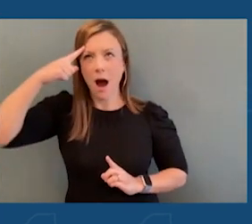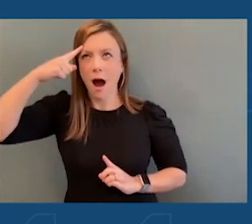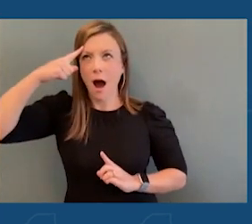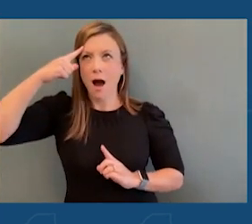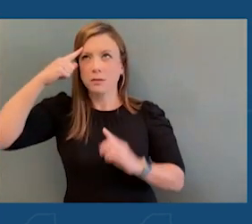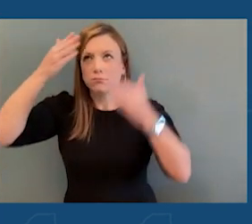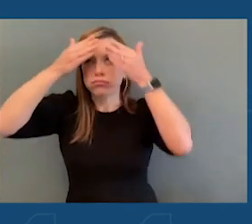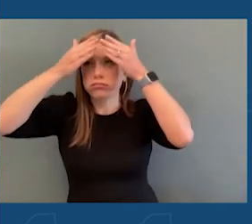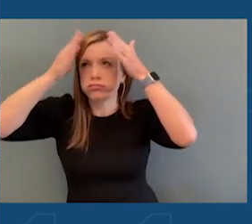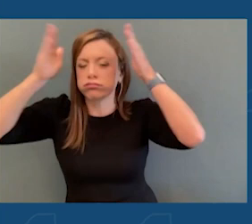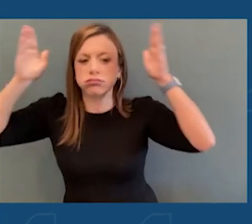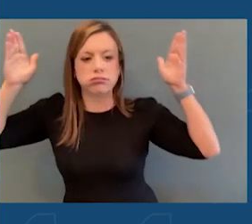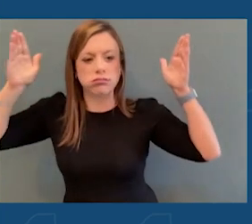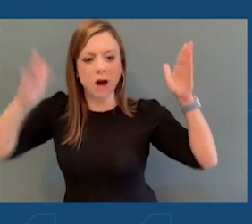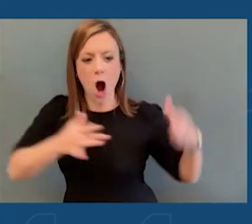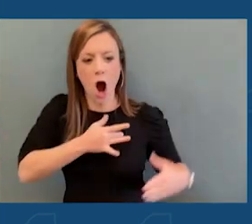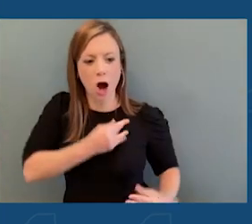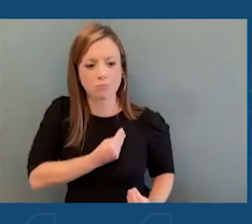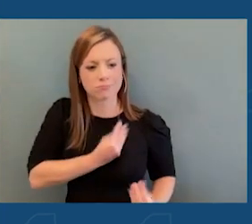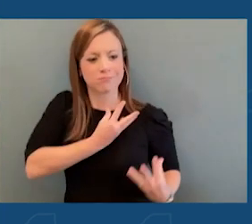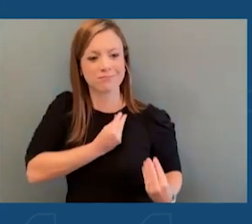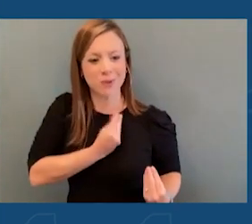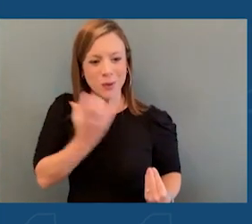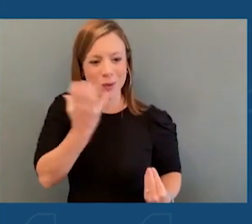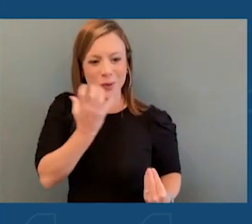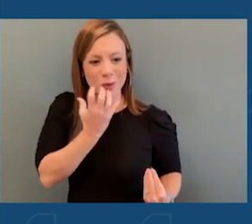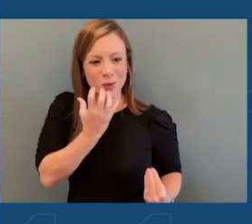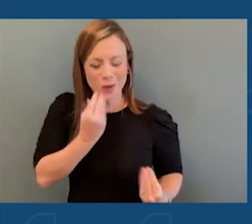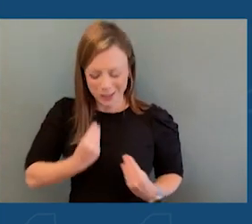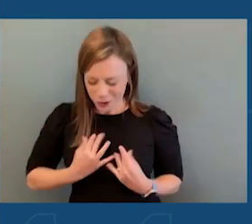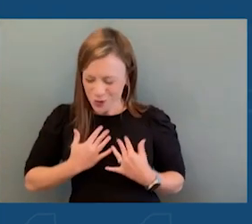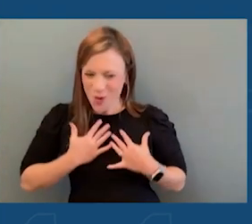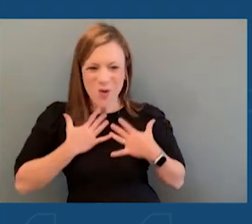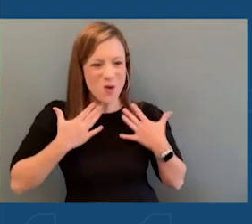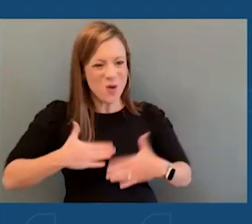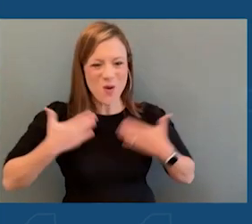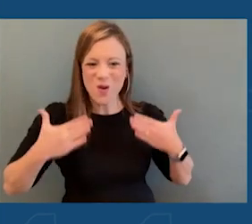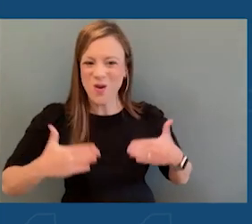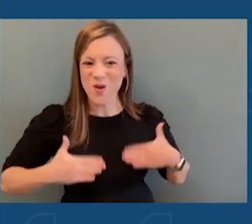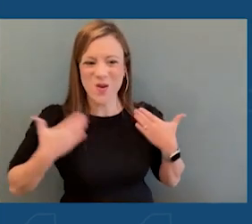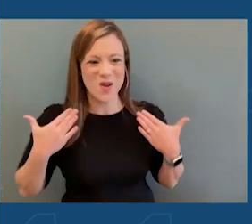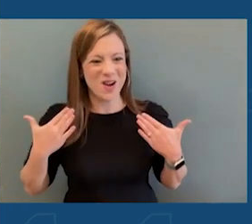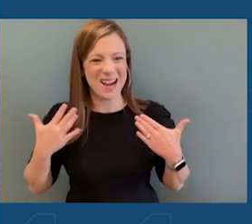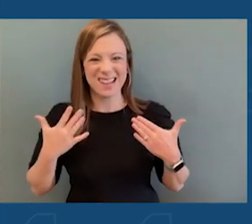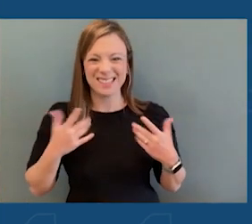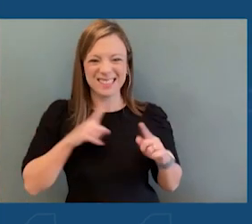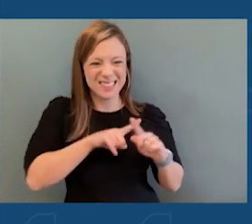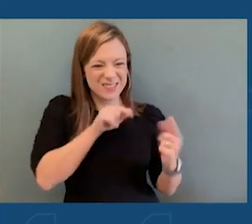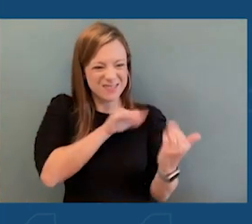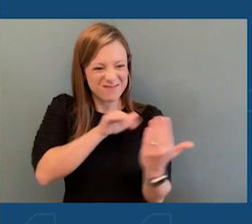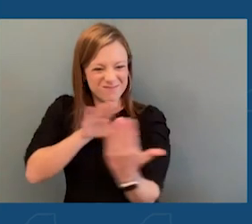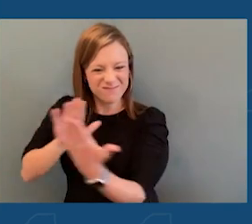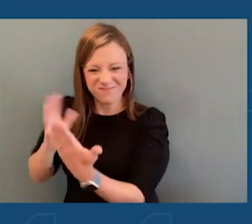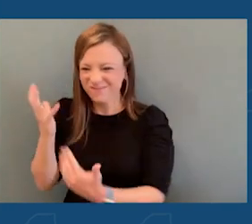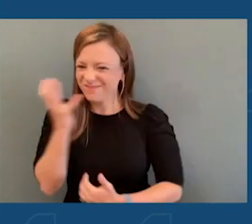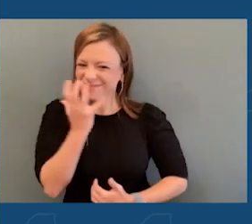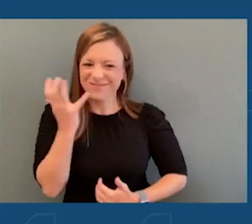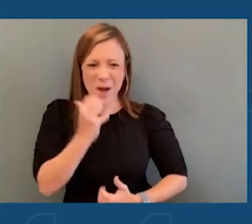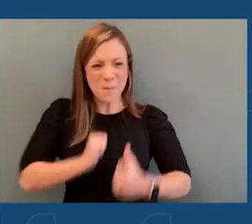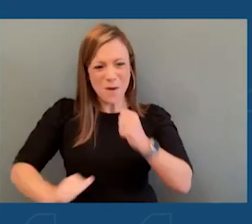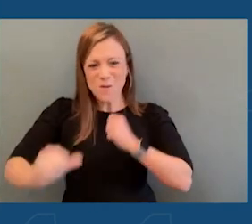our hearts. They'll bring us joy in so many different ways. And that's the power of performance and